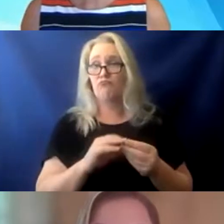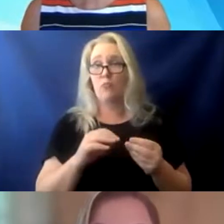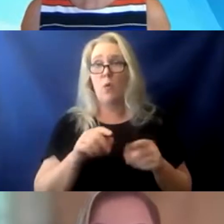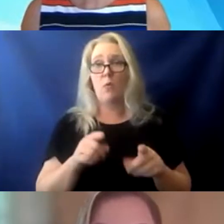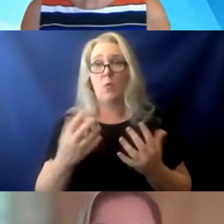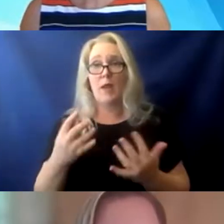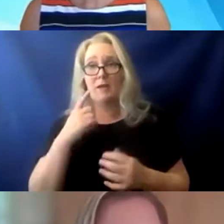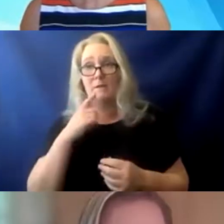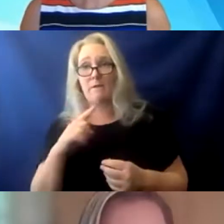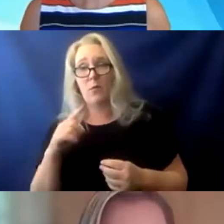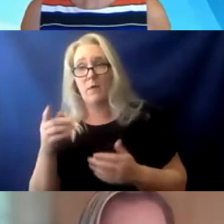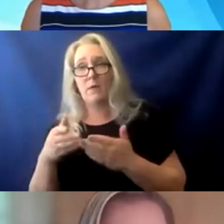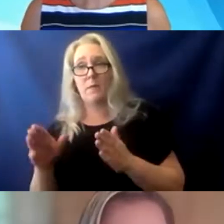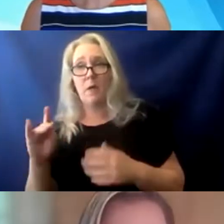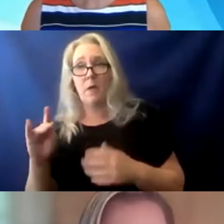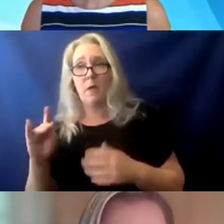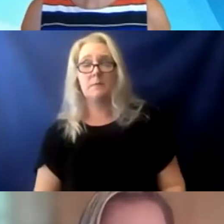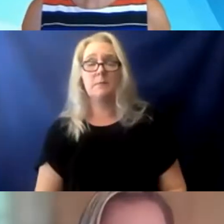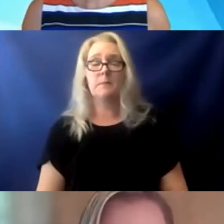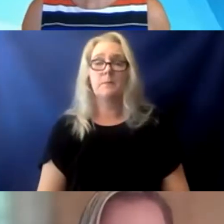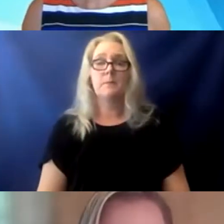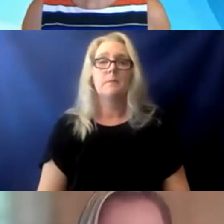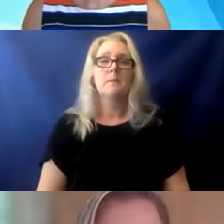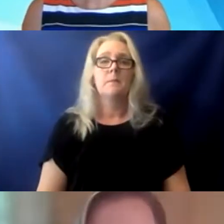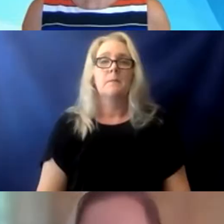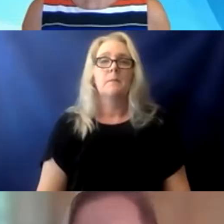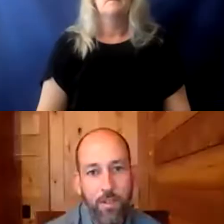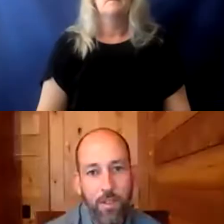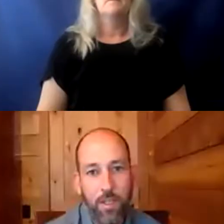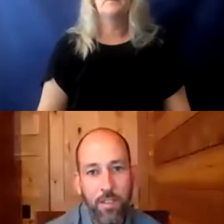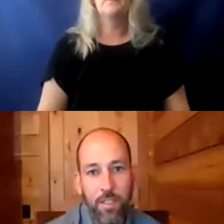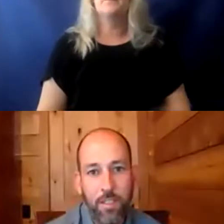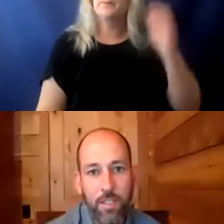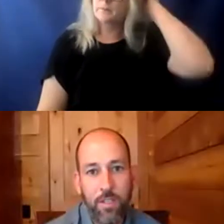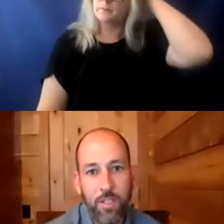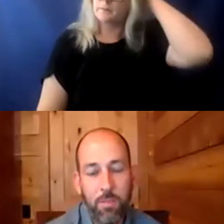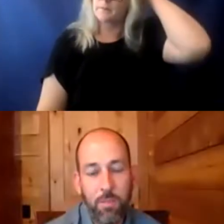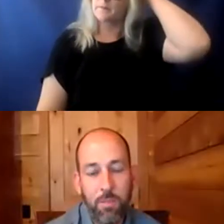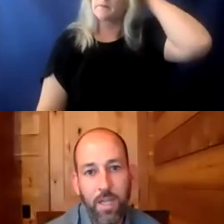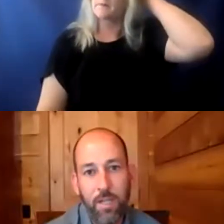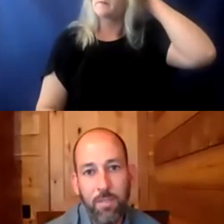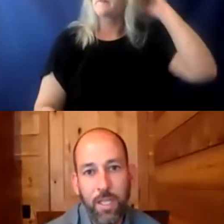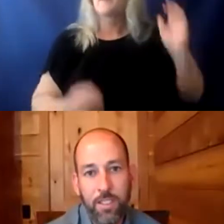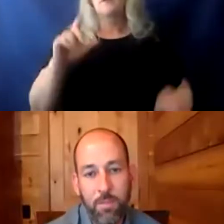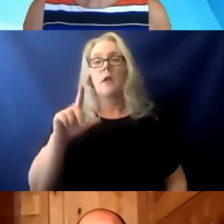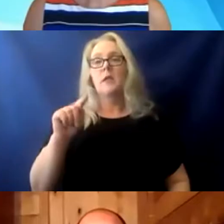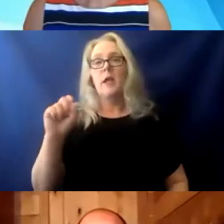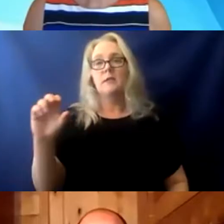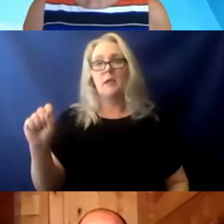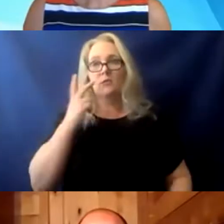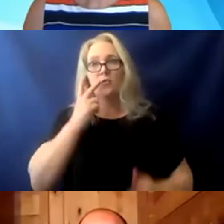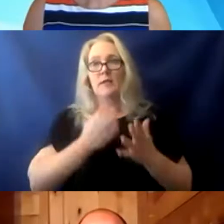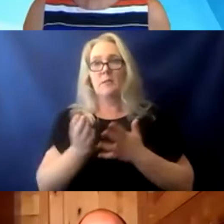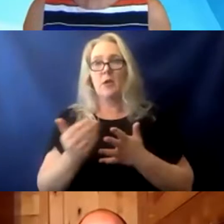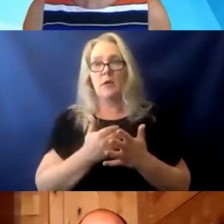This is Kevin. This is a little in the weeds, but it builds off of the comment Terry was just making about the LTSS data transparency item in the HCBS